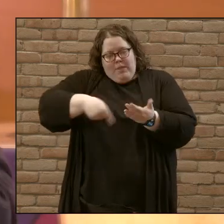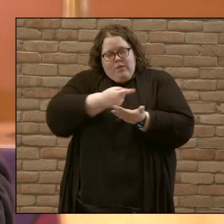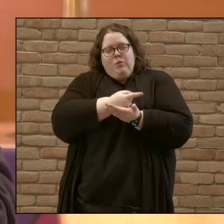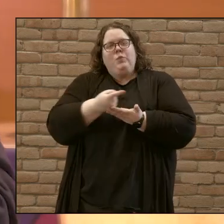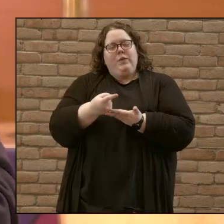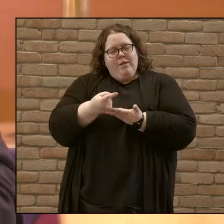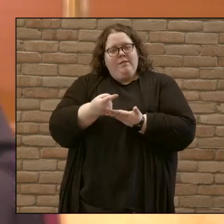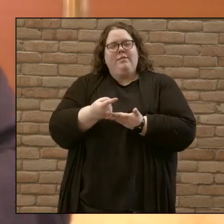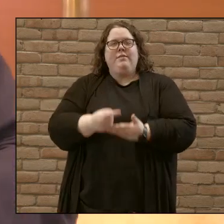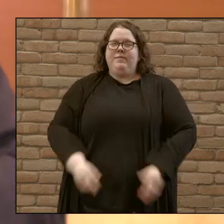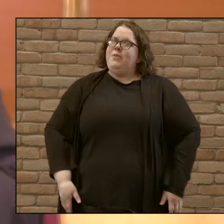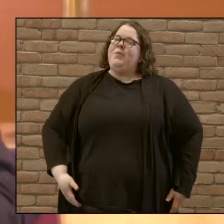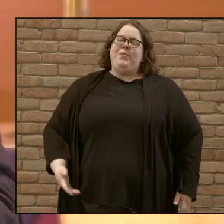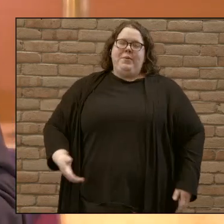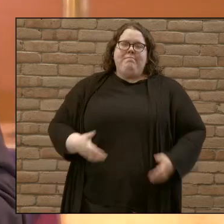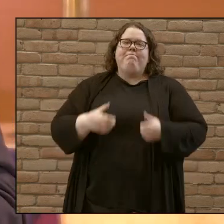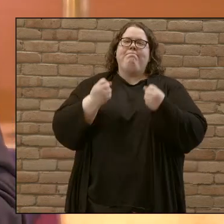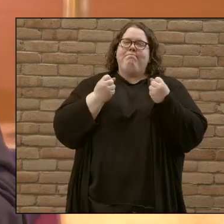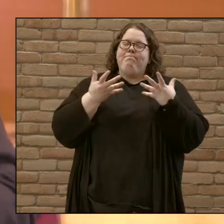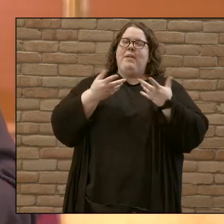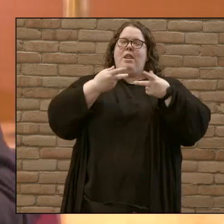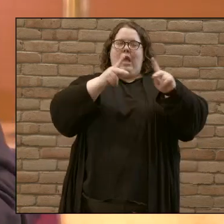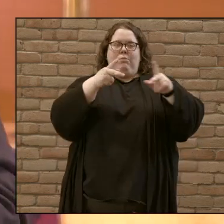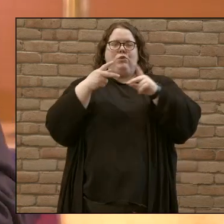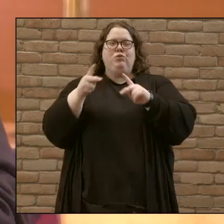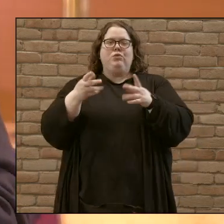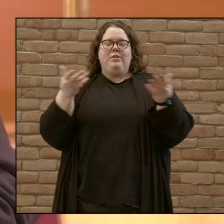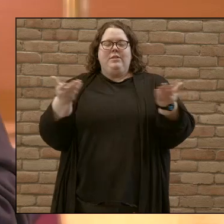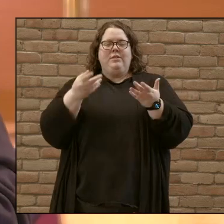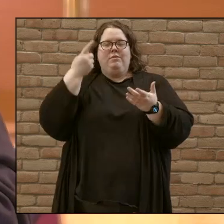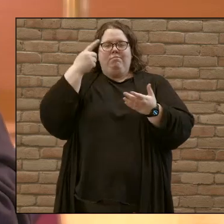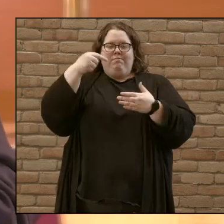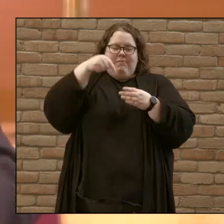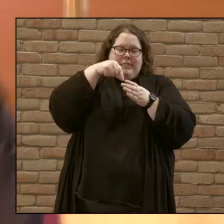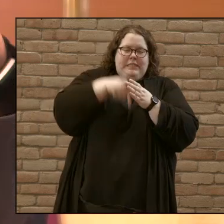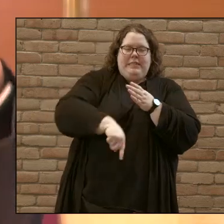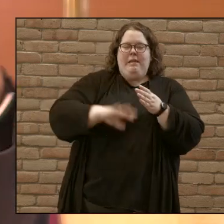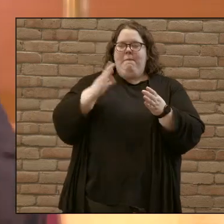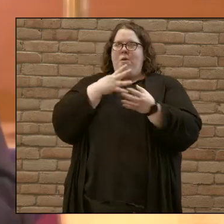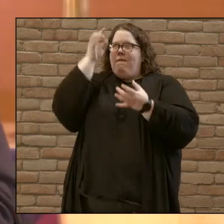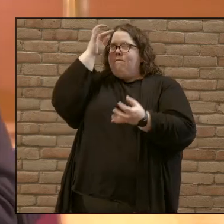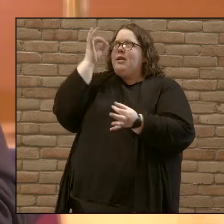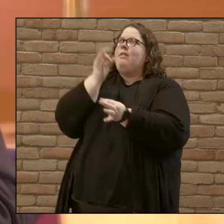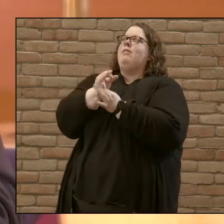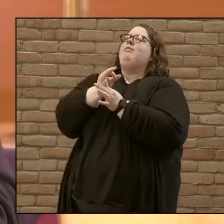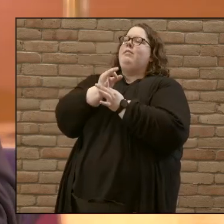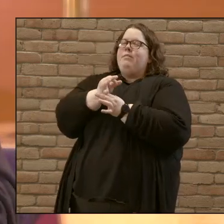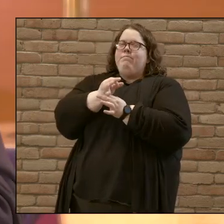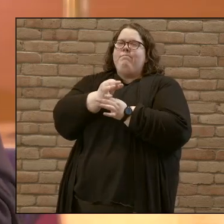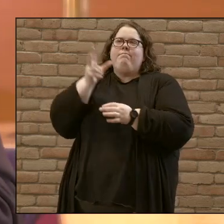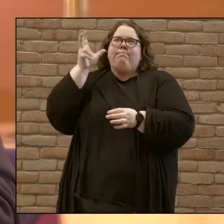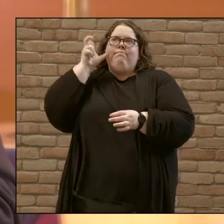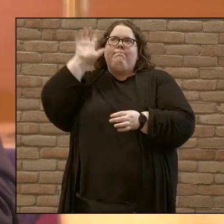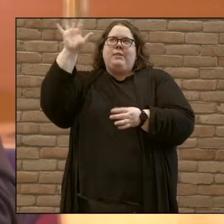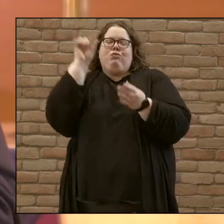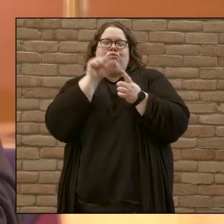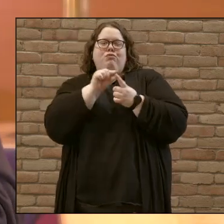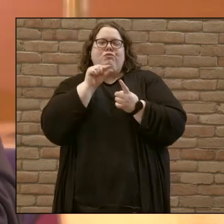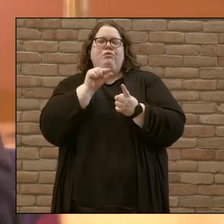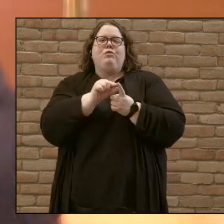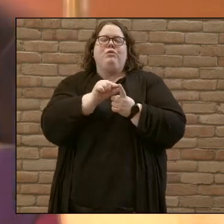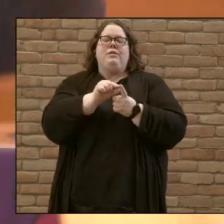So many opportunities for us to deepen in faith, to hear the word of God, and to grow